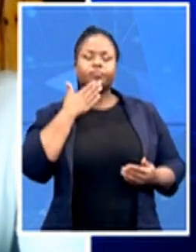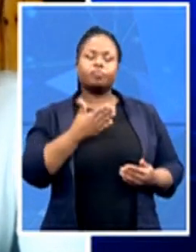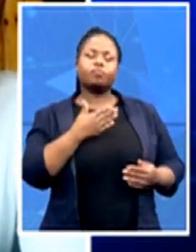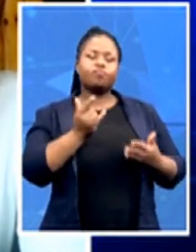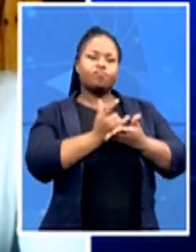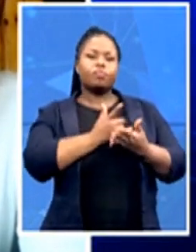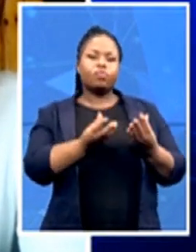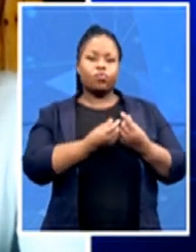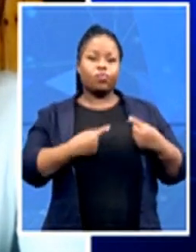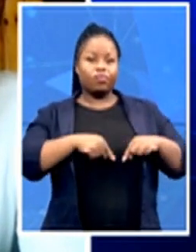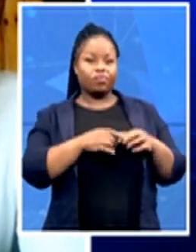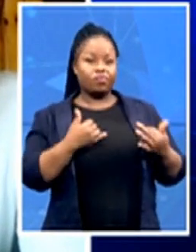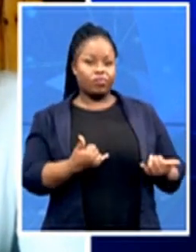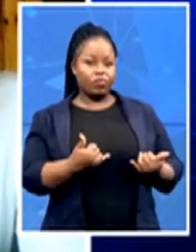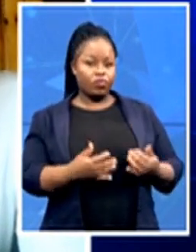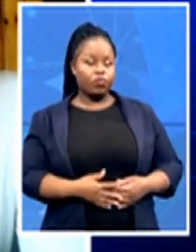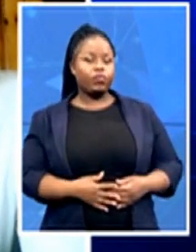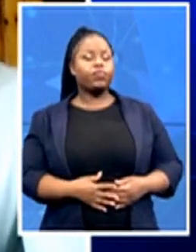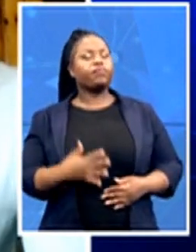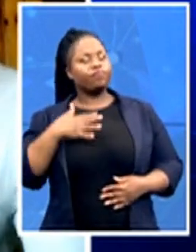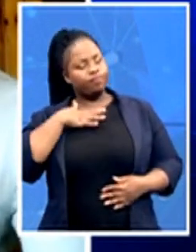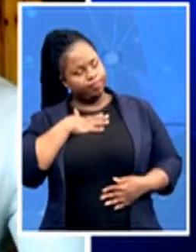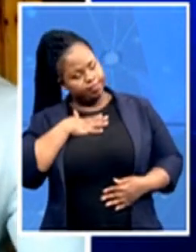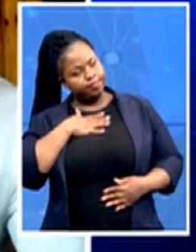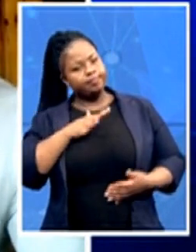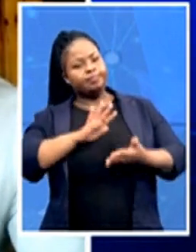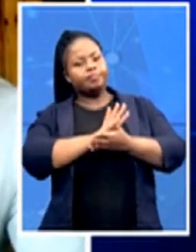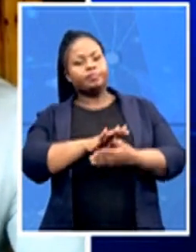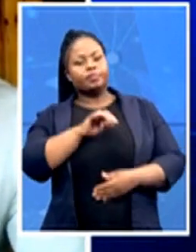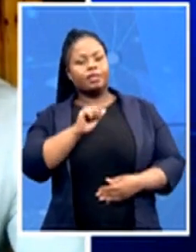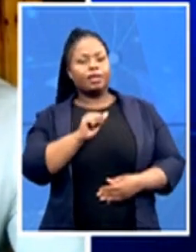really appreciate it. Asenati